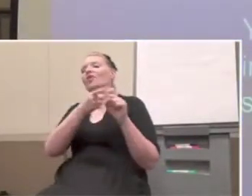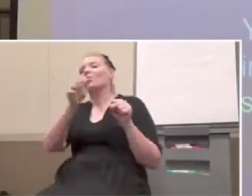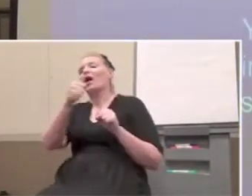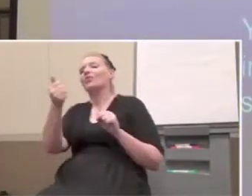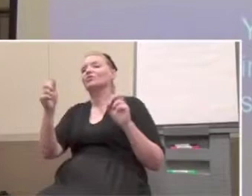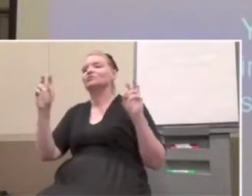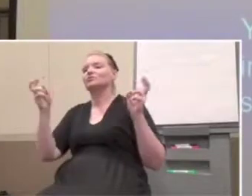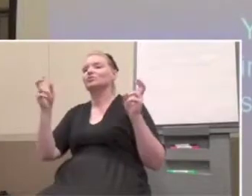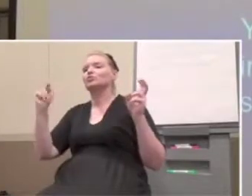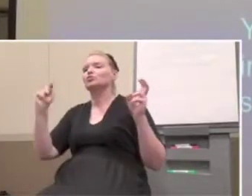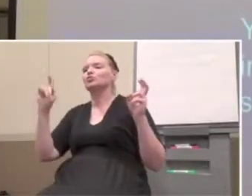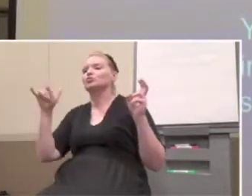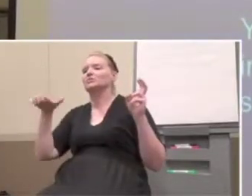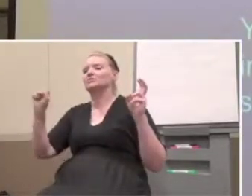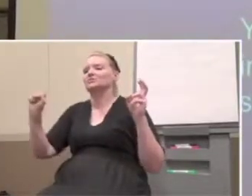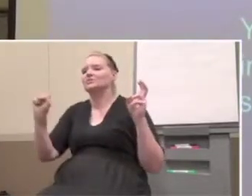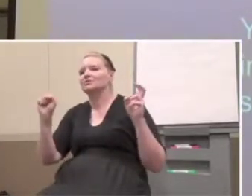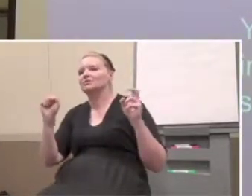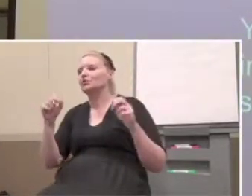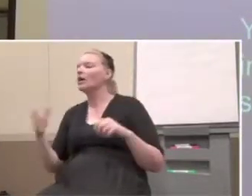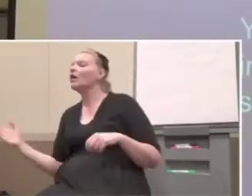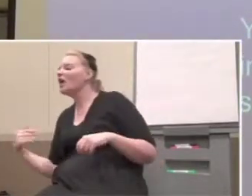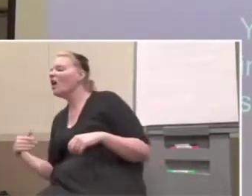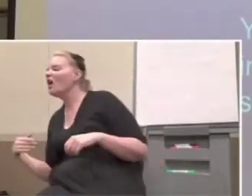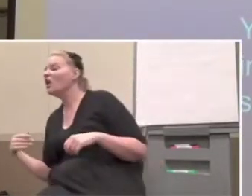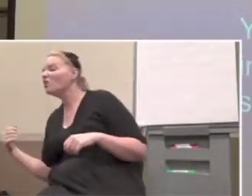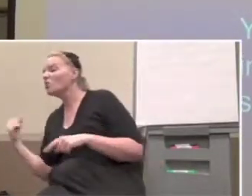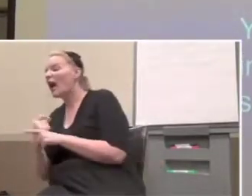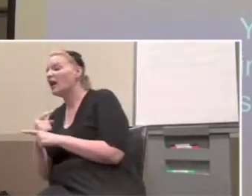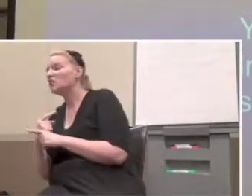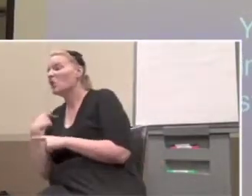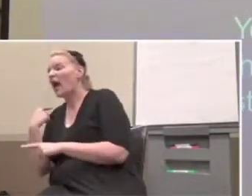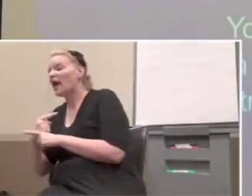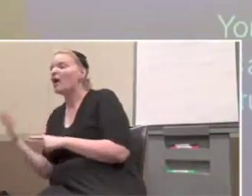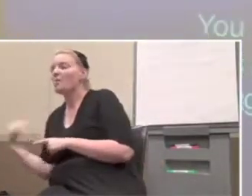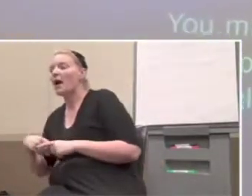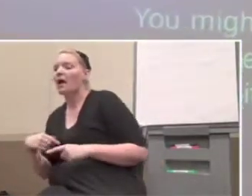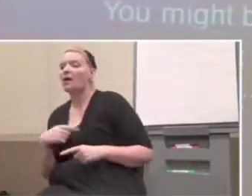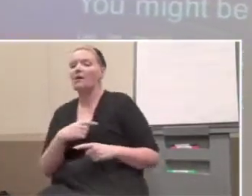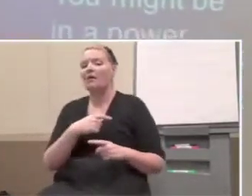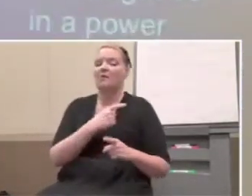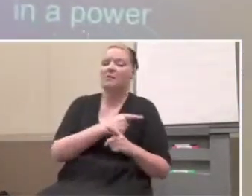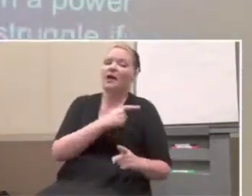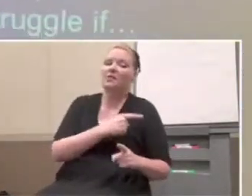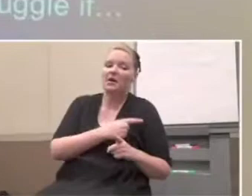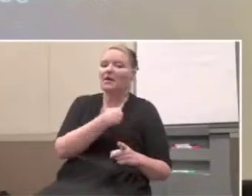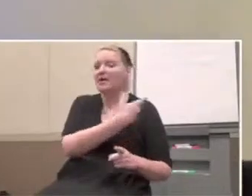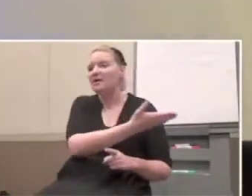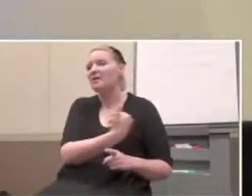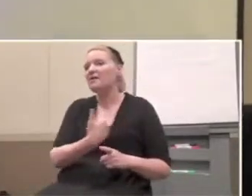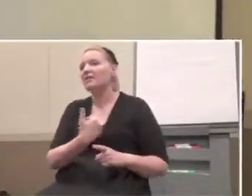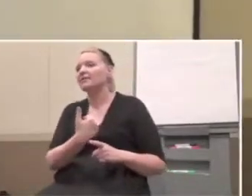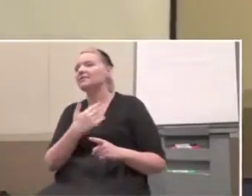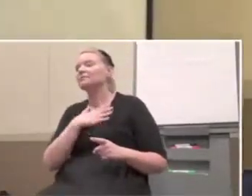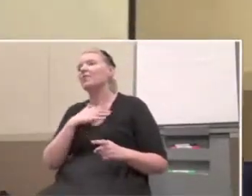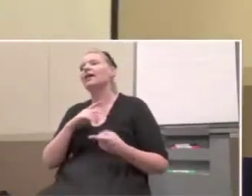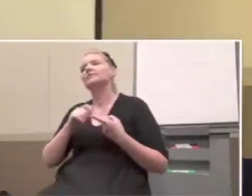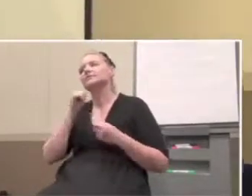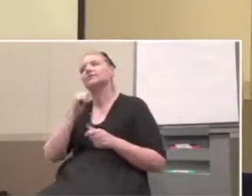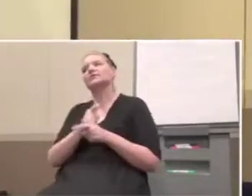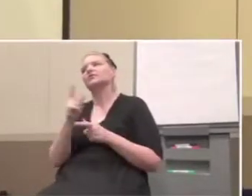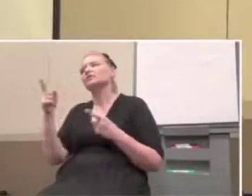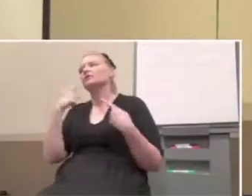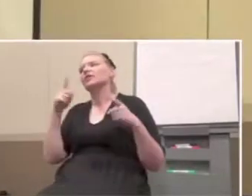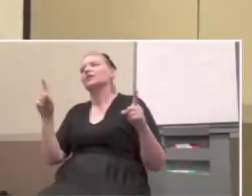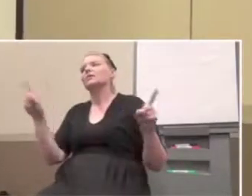get them to side with you because you want them on your side. My sister Jane's famous for this. She would call me up and she would